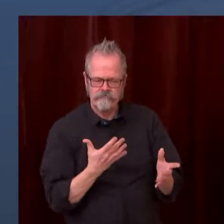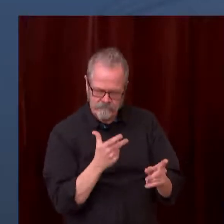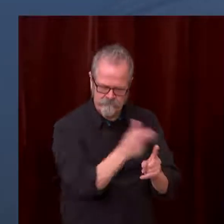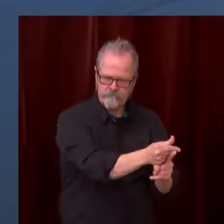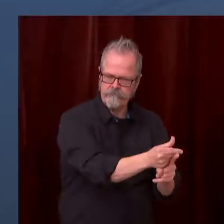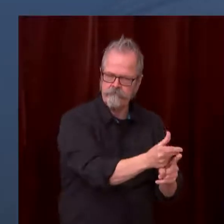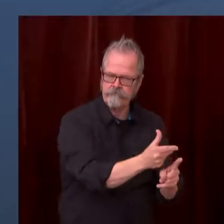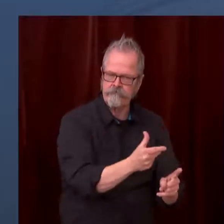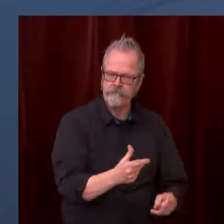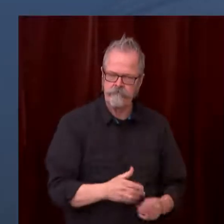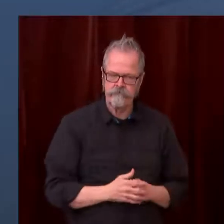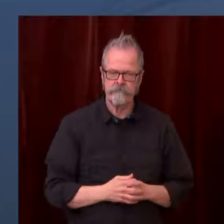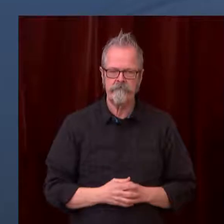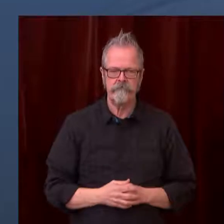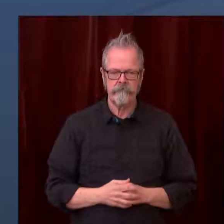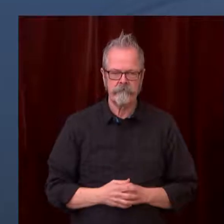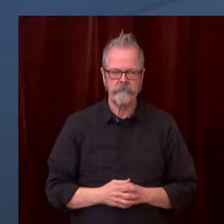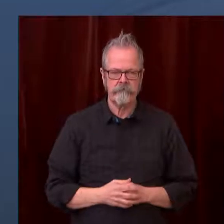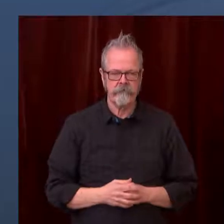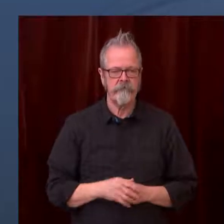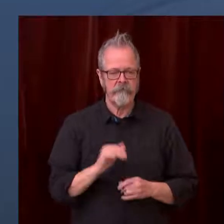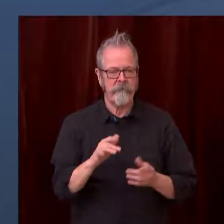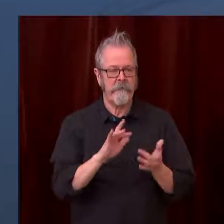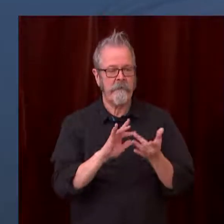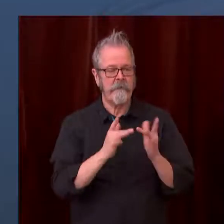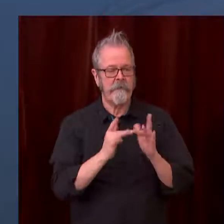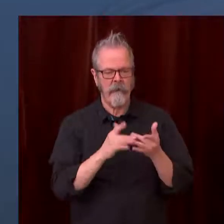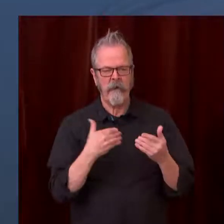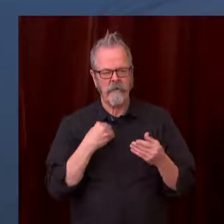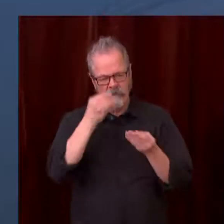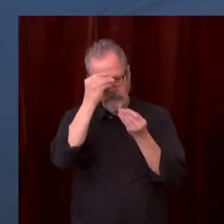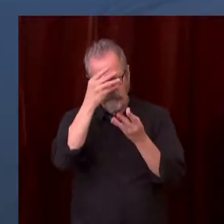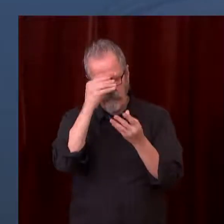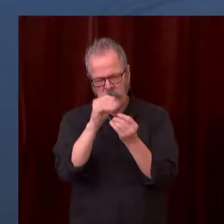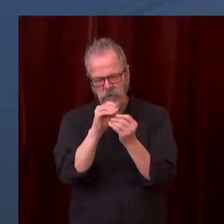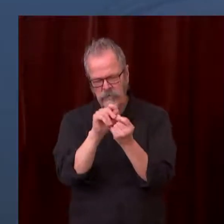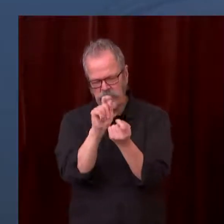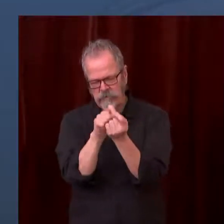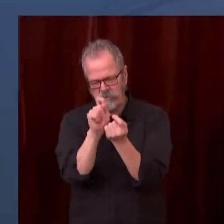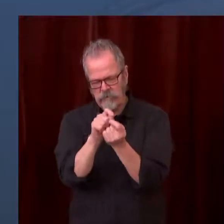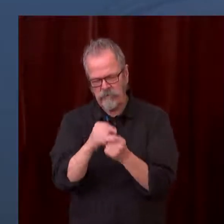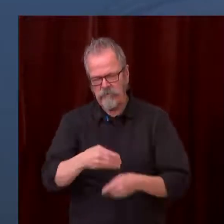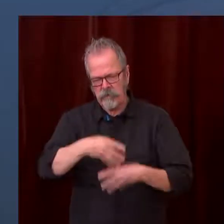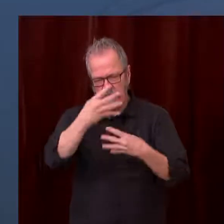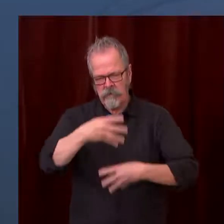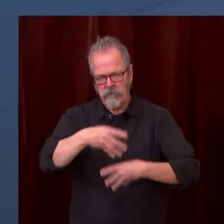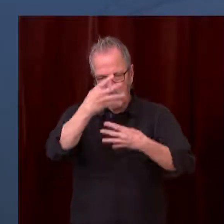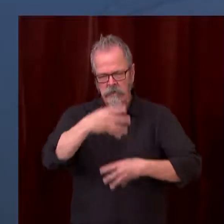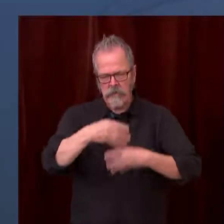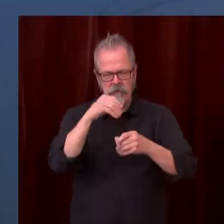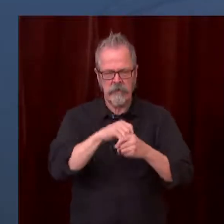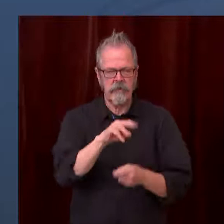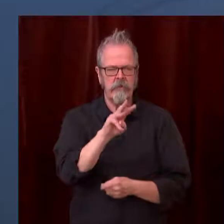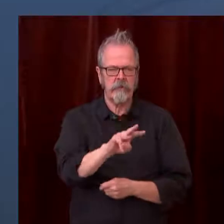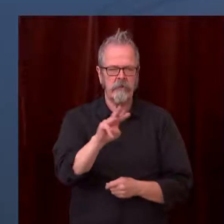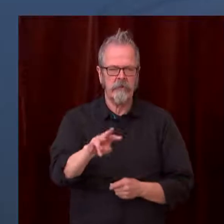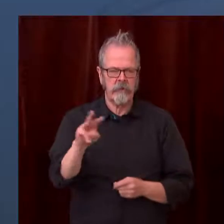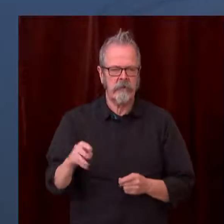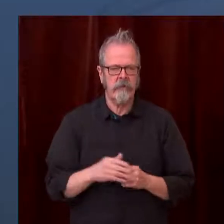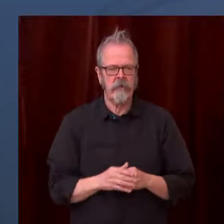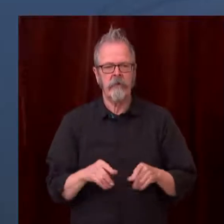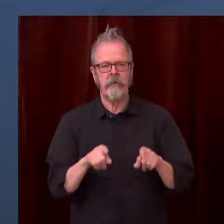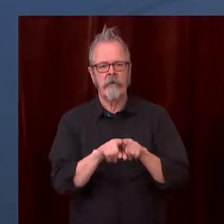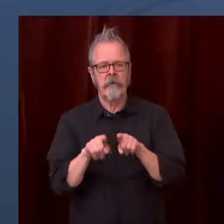That same day, April 26th, we hope that people living in congregate settings will also become eligible. This includes